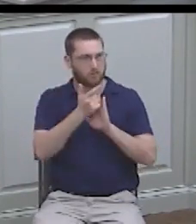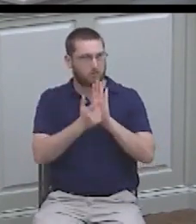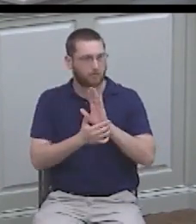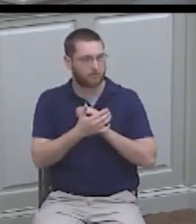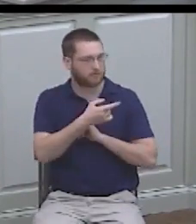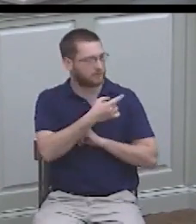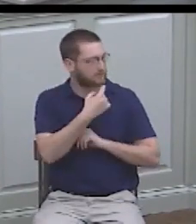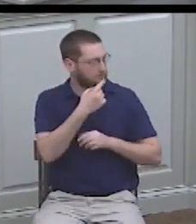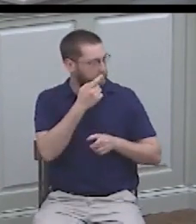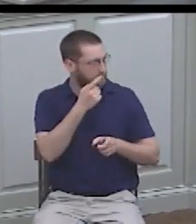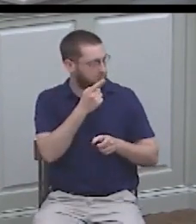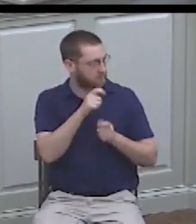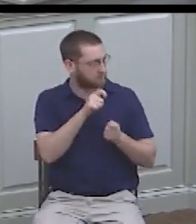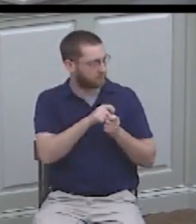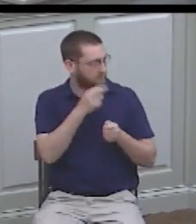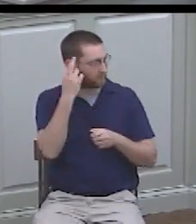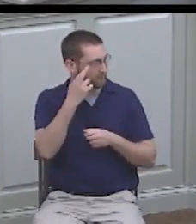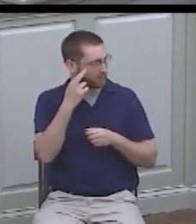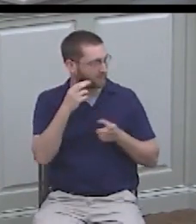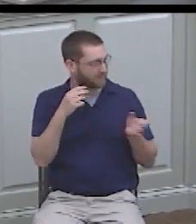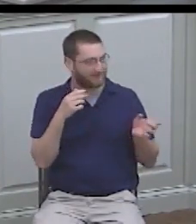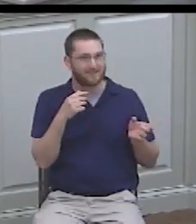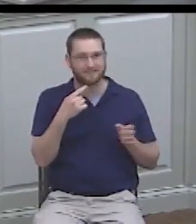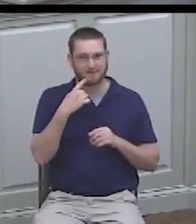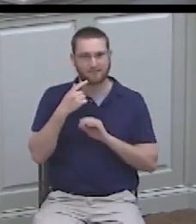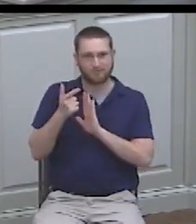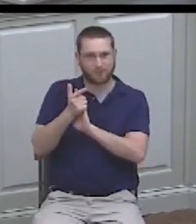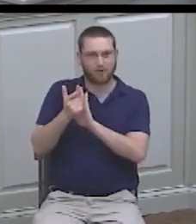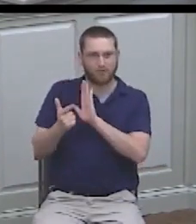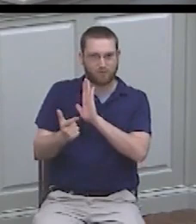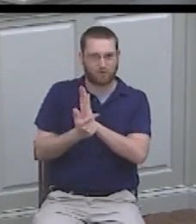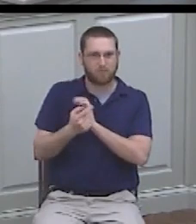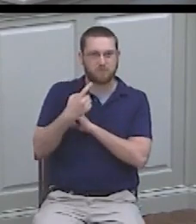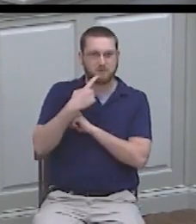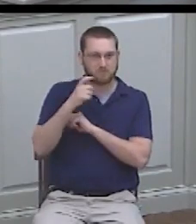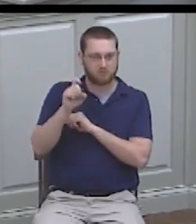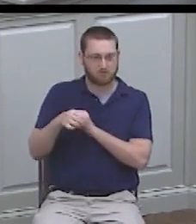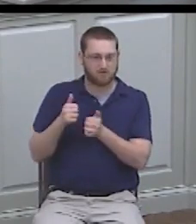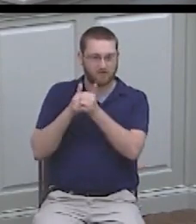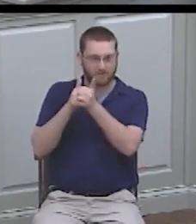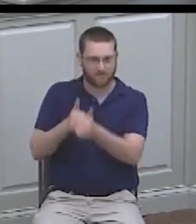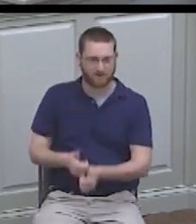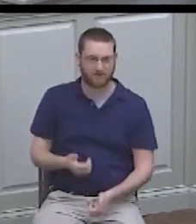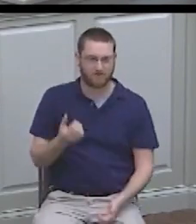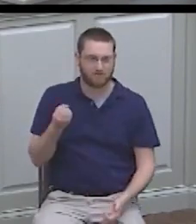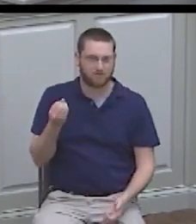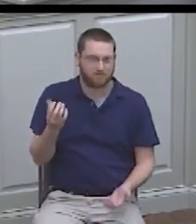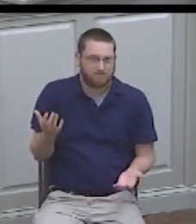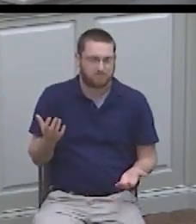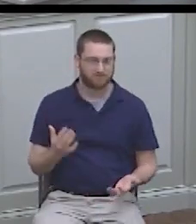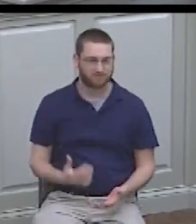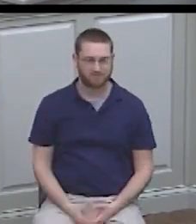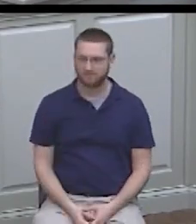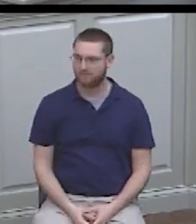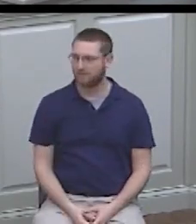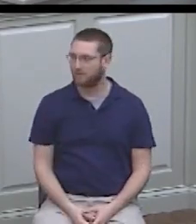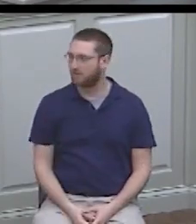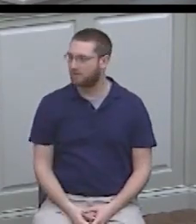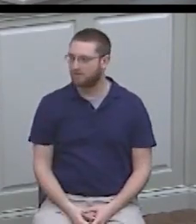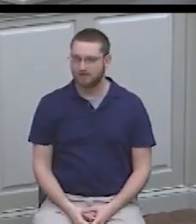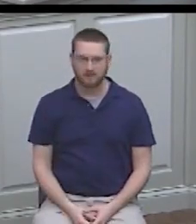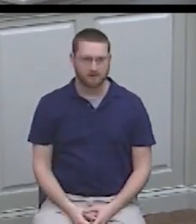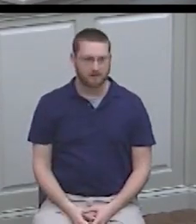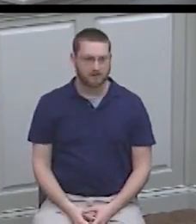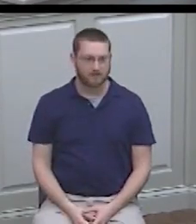for that, but it's what the statute says. That's what the statute says. So keeps there you legal. Go. We do what we told.